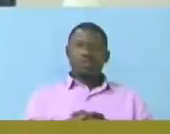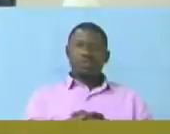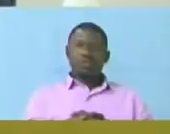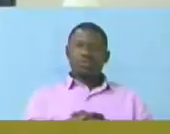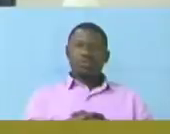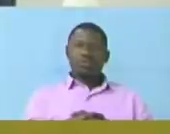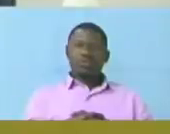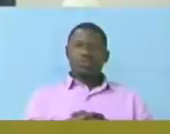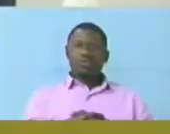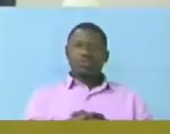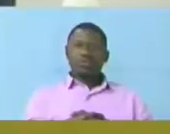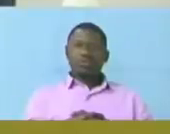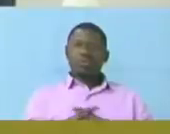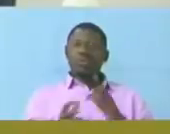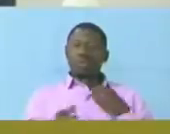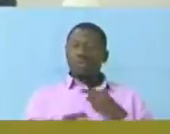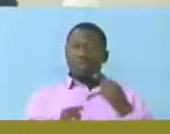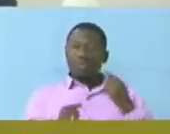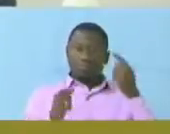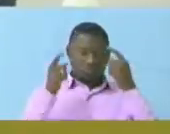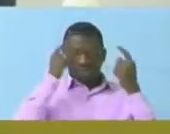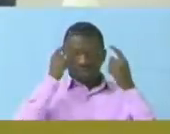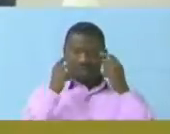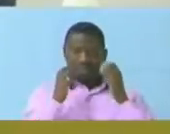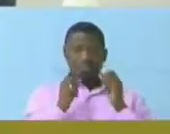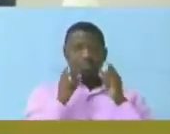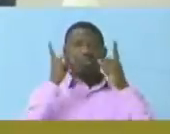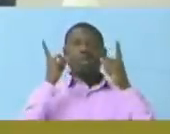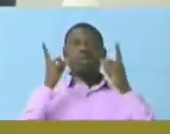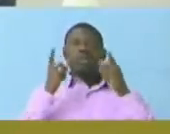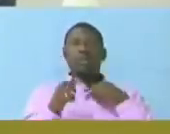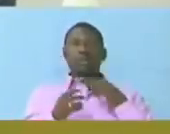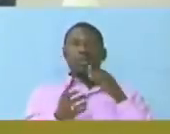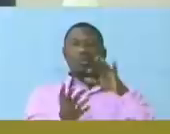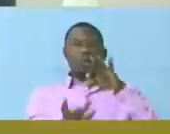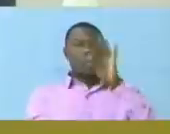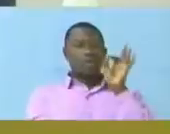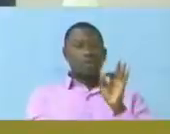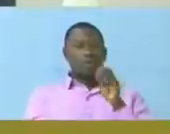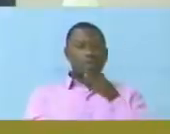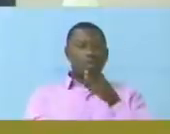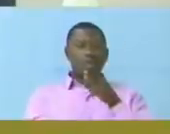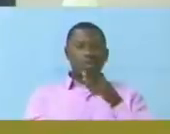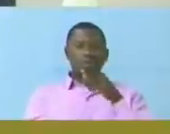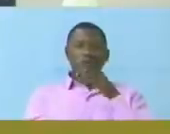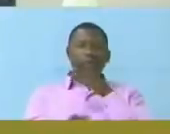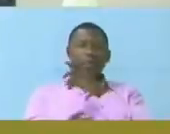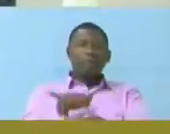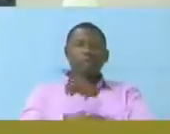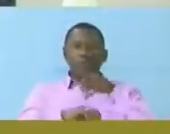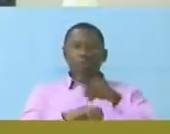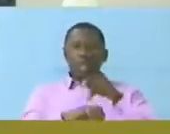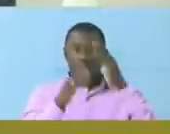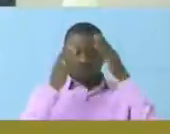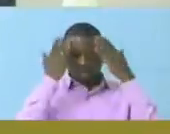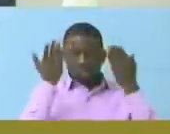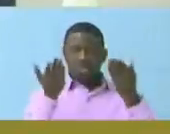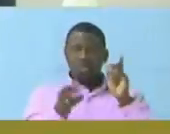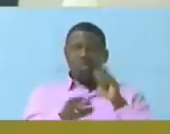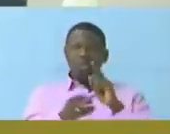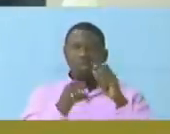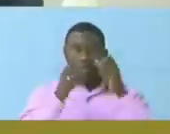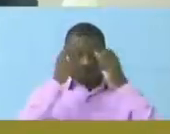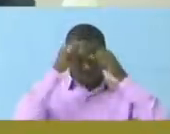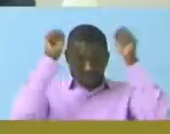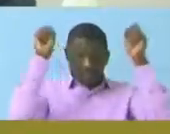Well, it is quite worrisome and shocking that you would be appointed to this position and you did not even know what the government